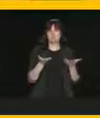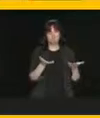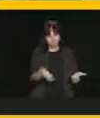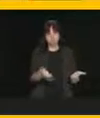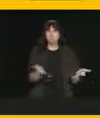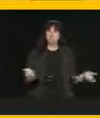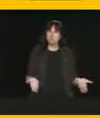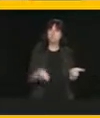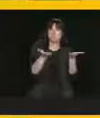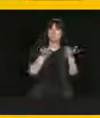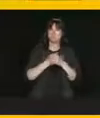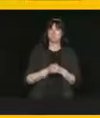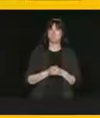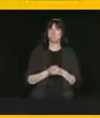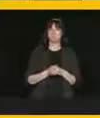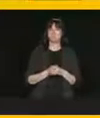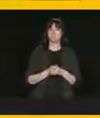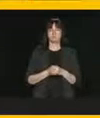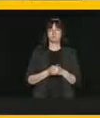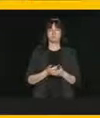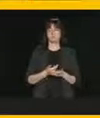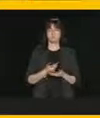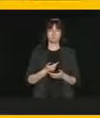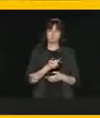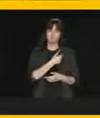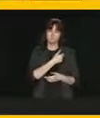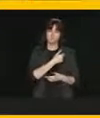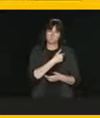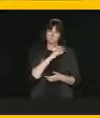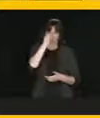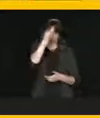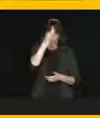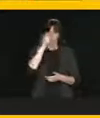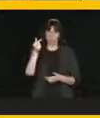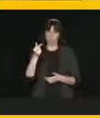the circumstances involved. We cannot say exactly